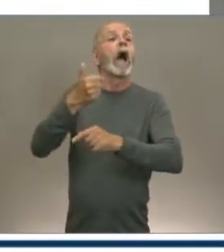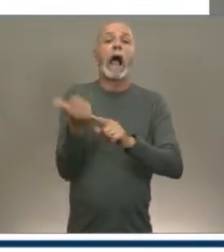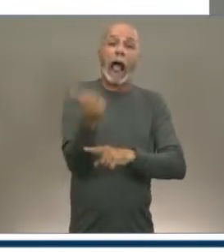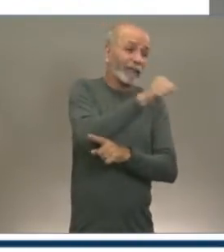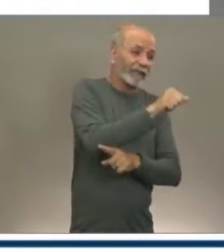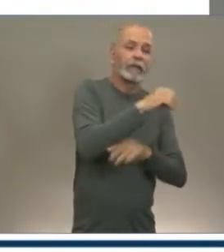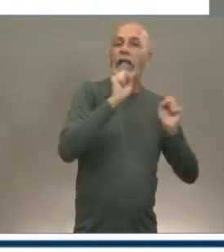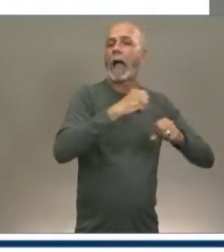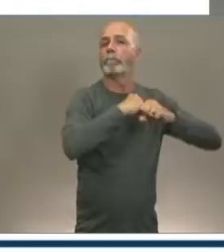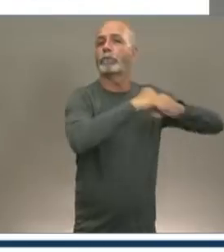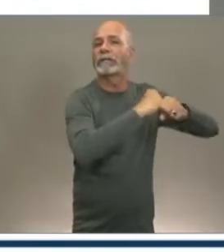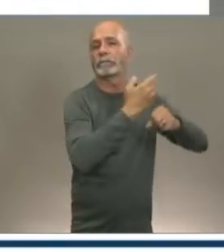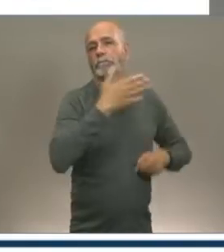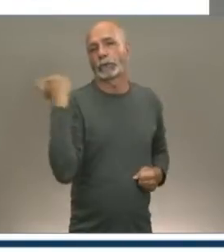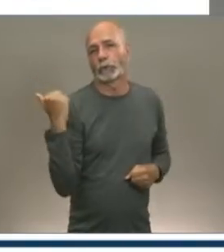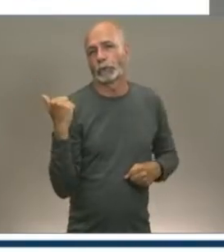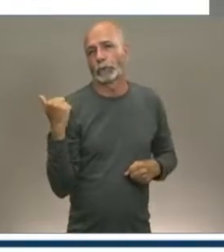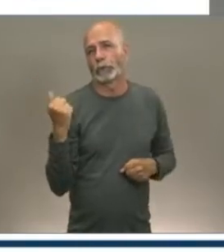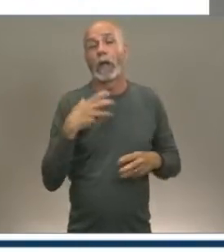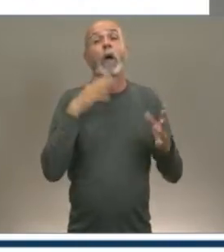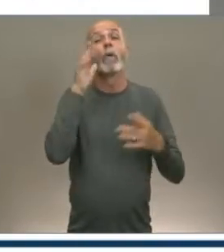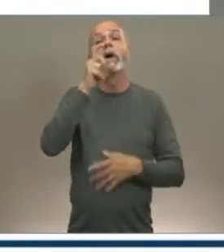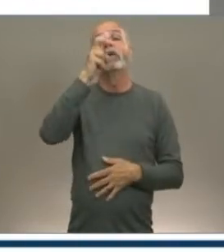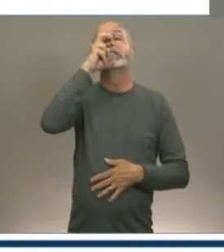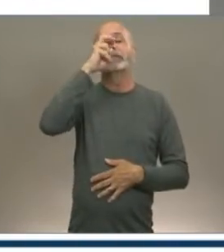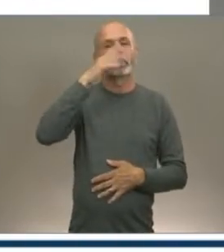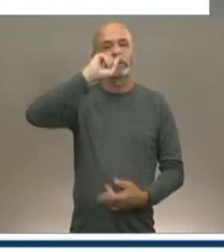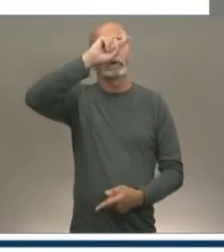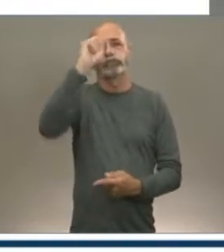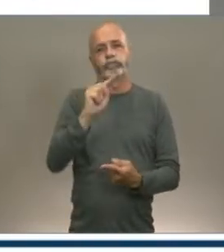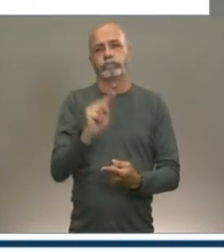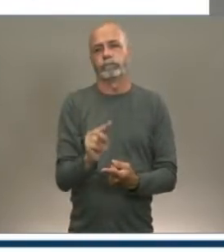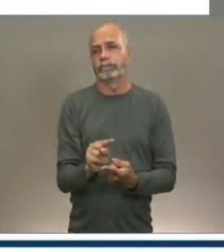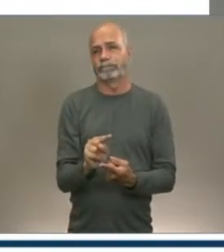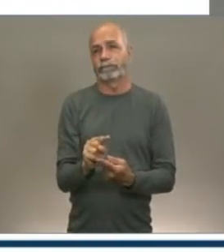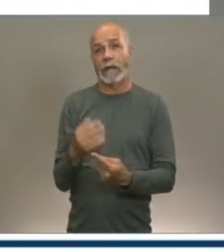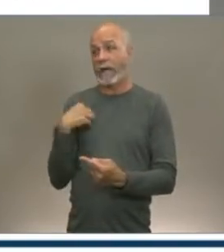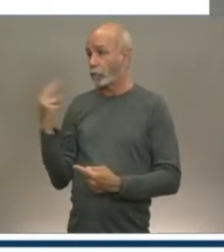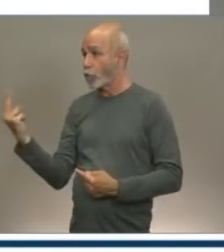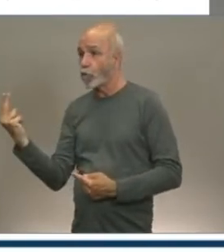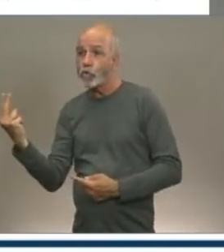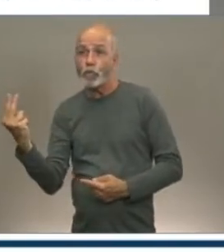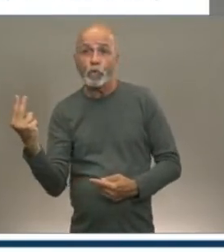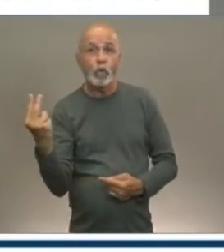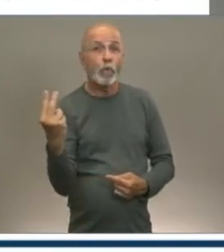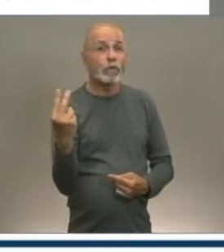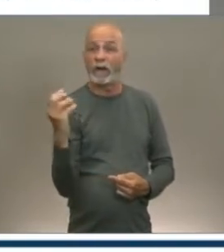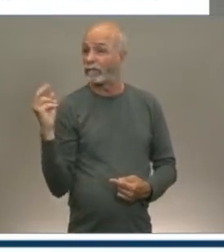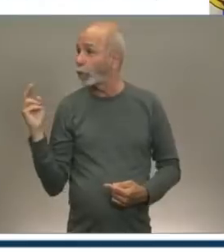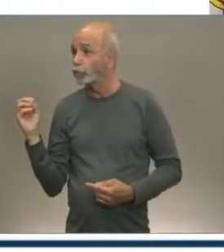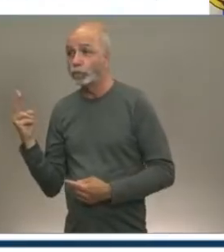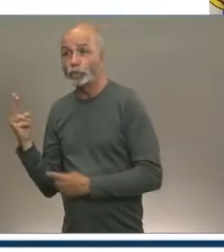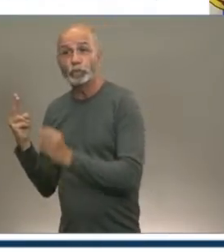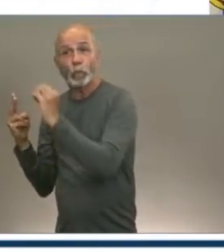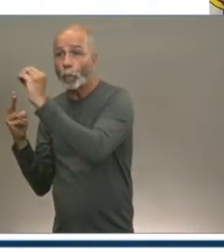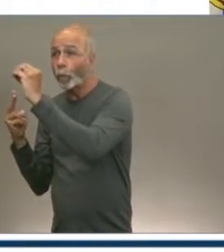you'll have less restrictions if you have 2 doses of vaccine versus 1 or 0. Go ahead with your follow-up,